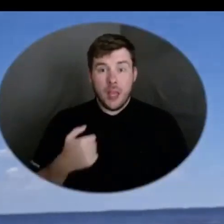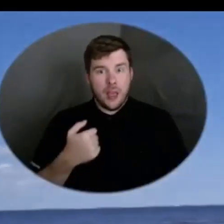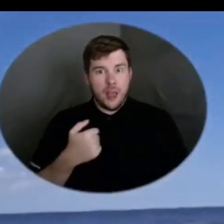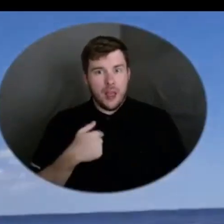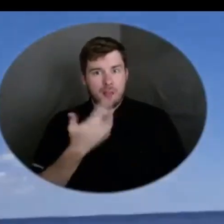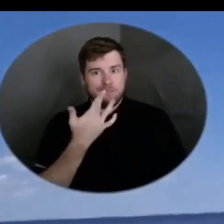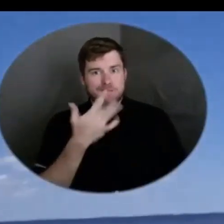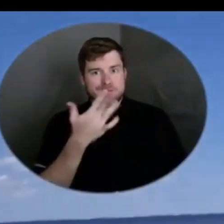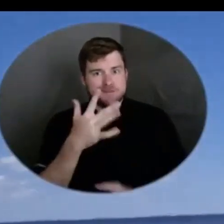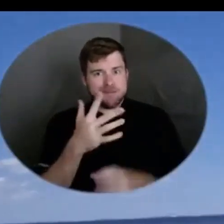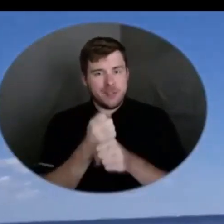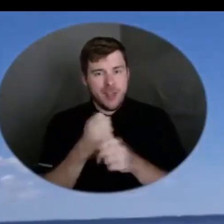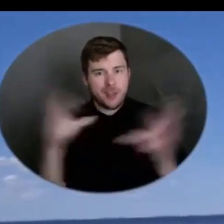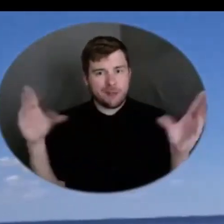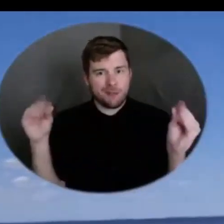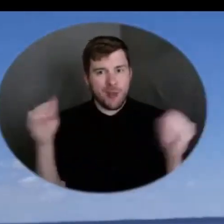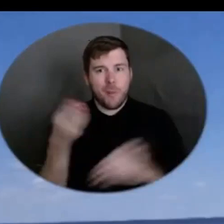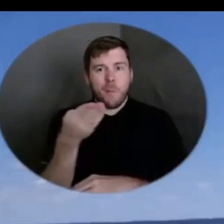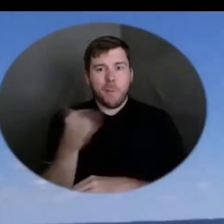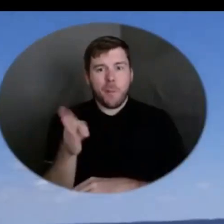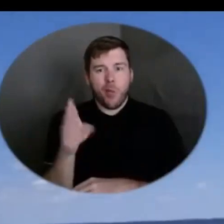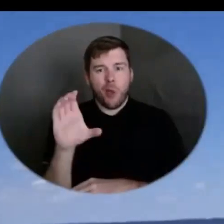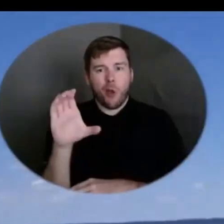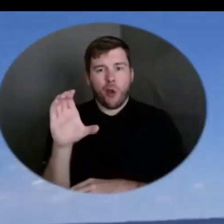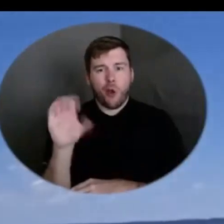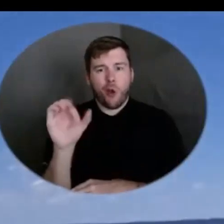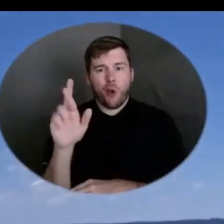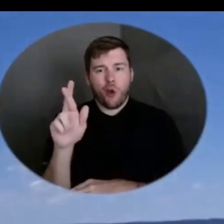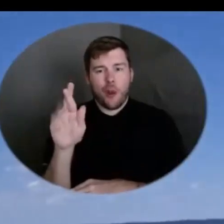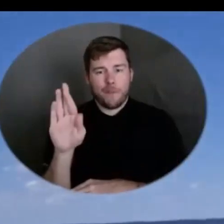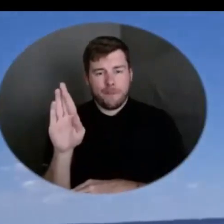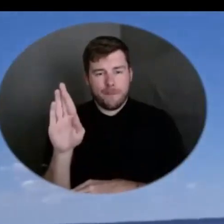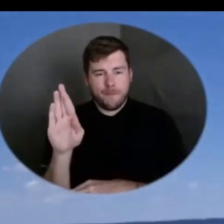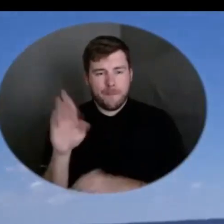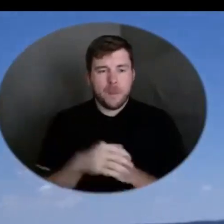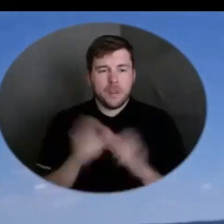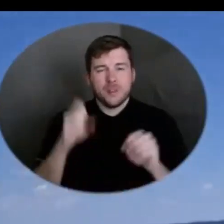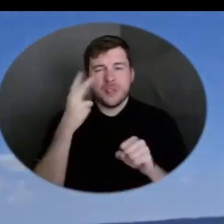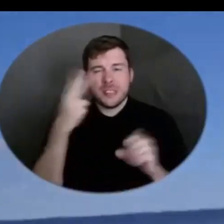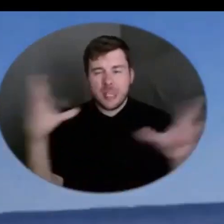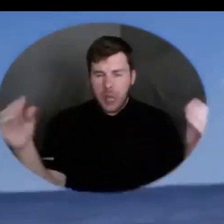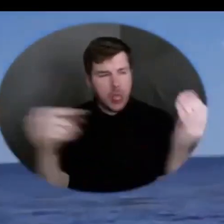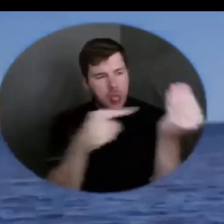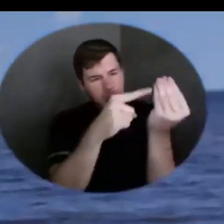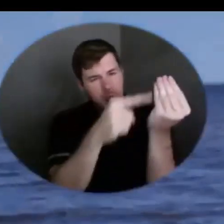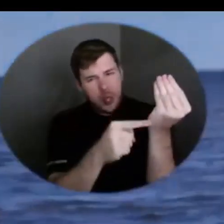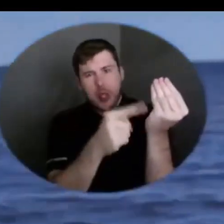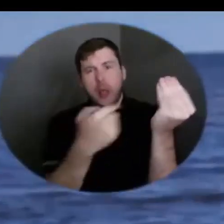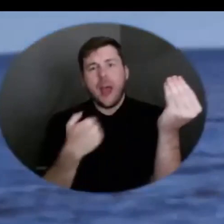Alrighty guys, so what we have here is a Chesapeake blue crab, named for, you can see some of his pinchers and stuff have that blue coloring on